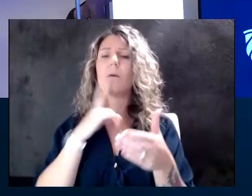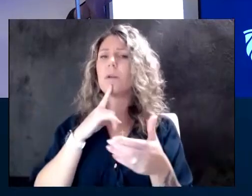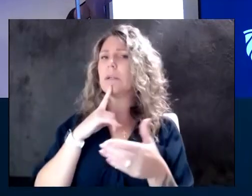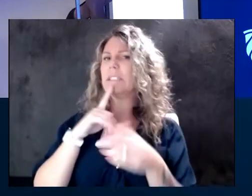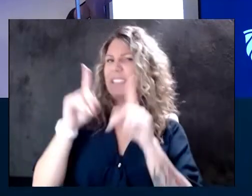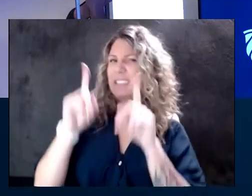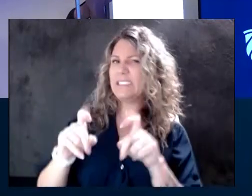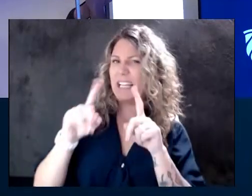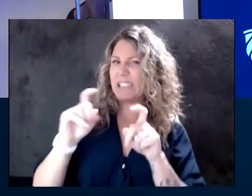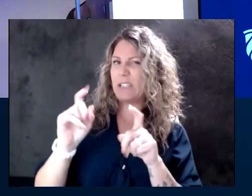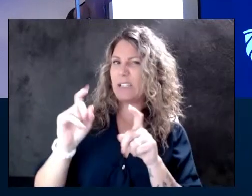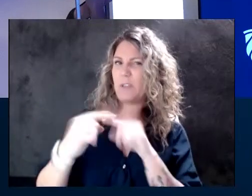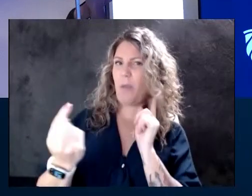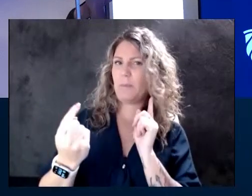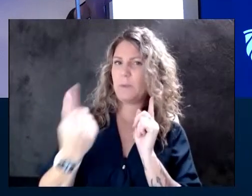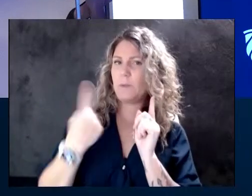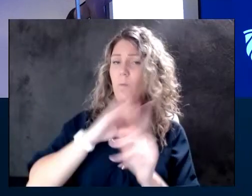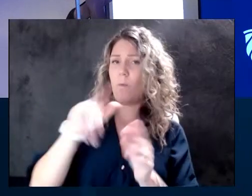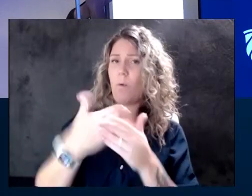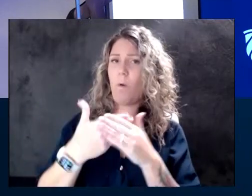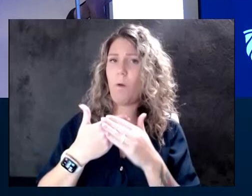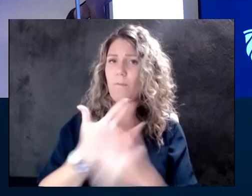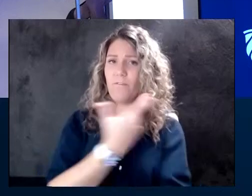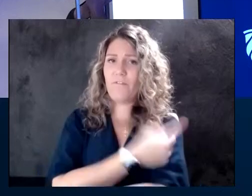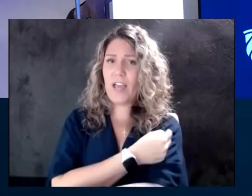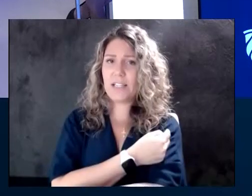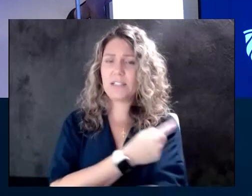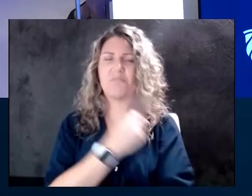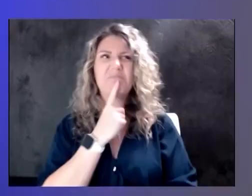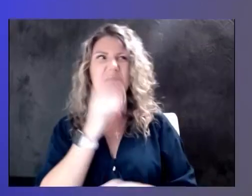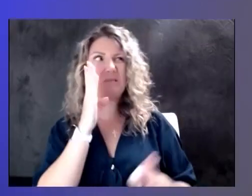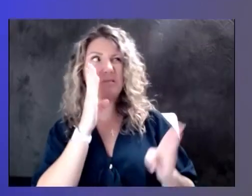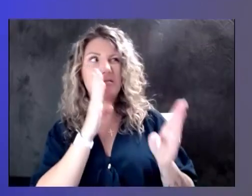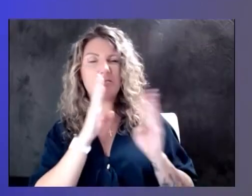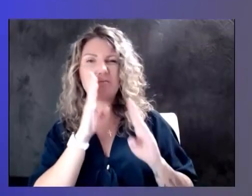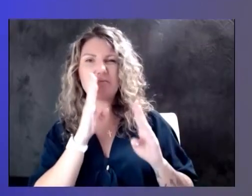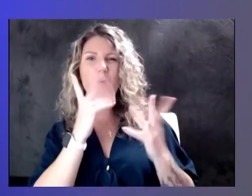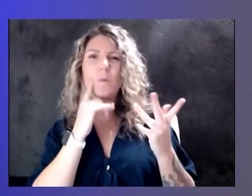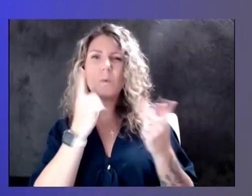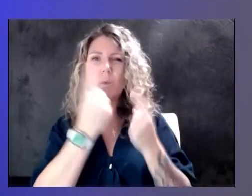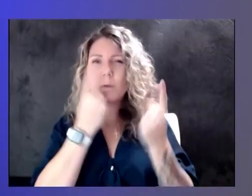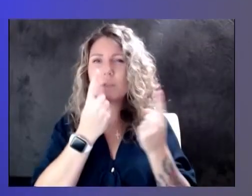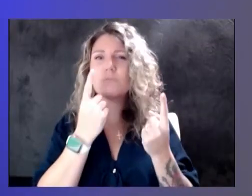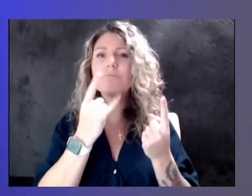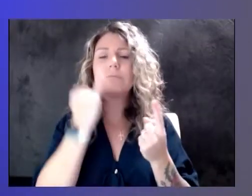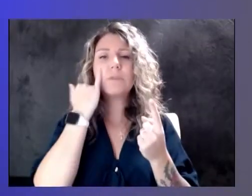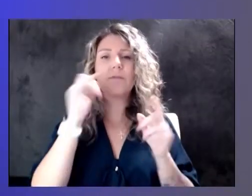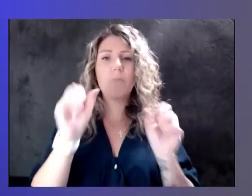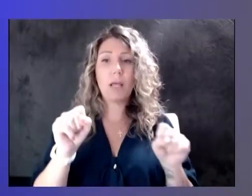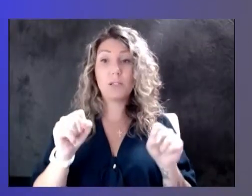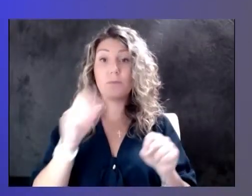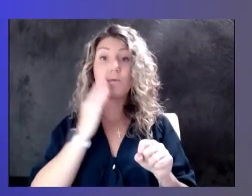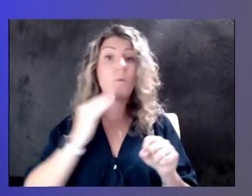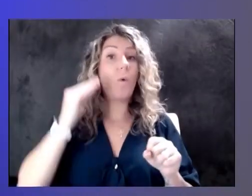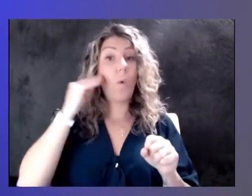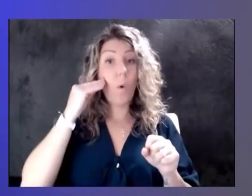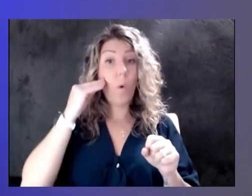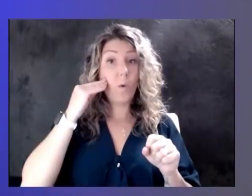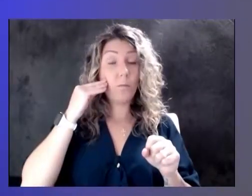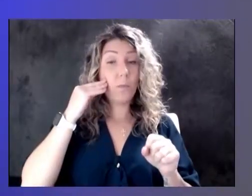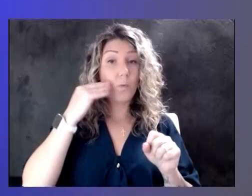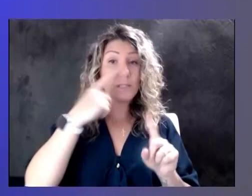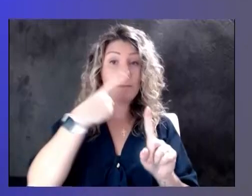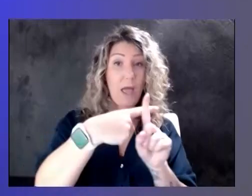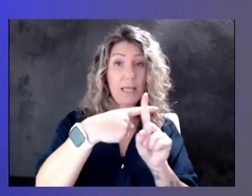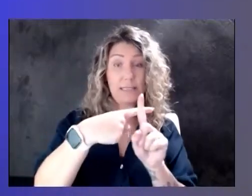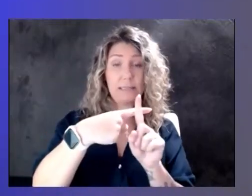are all vaccinated. So she was just wondering, is that possible? So home test was positive, PCR was negative? It's Did I hear that home right?